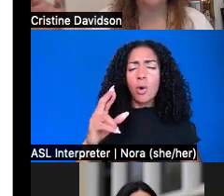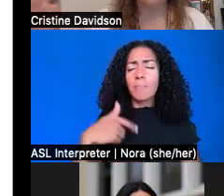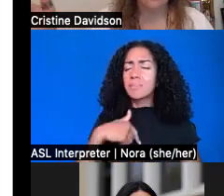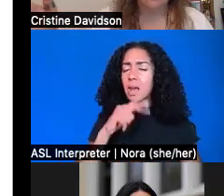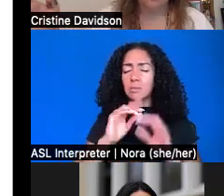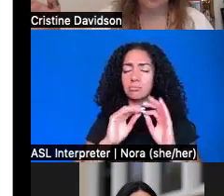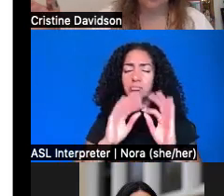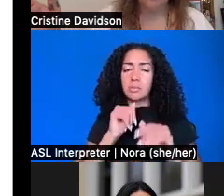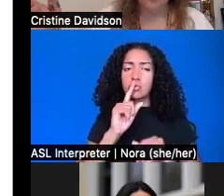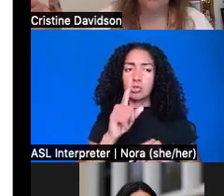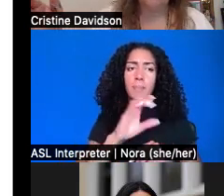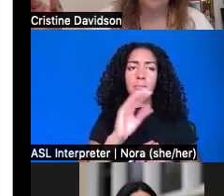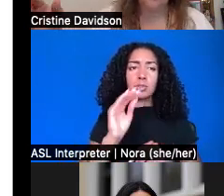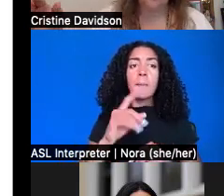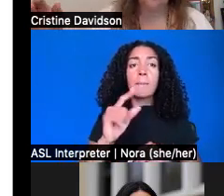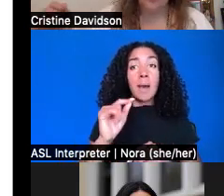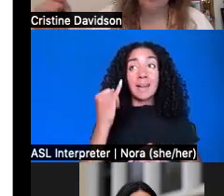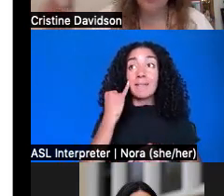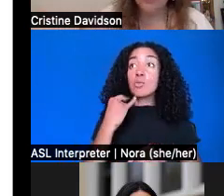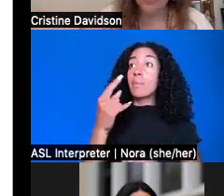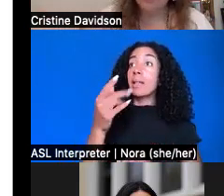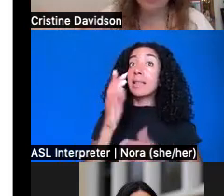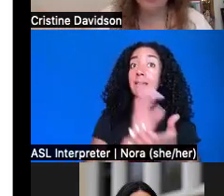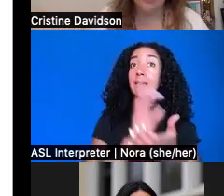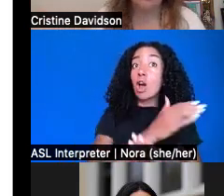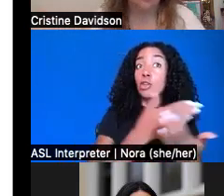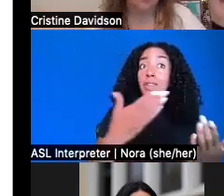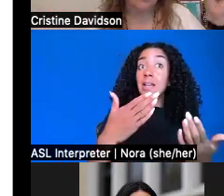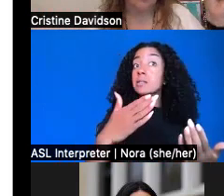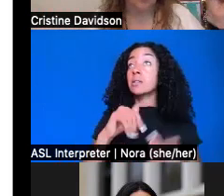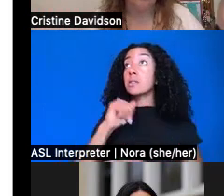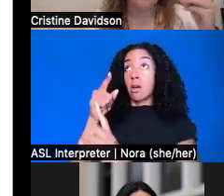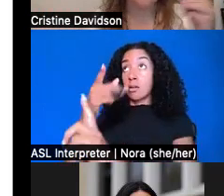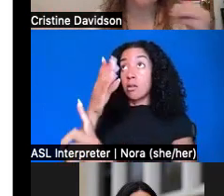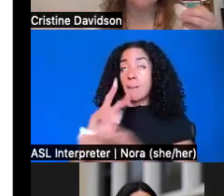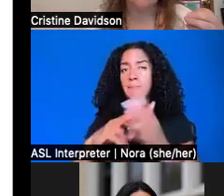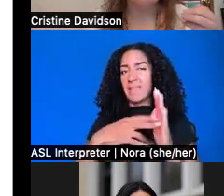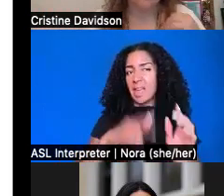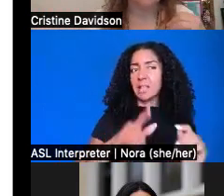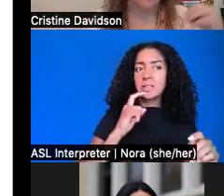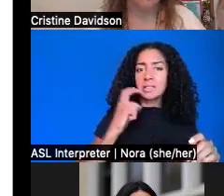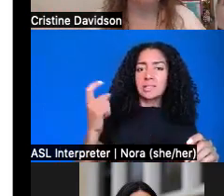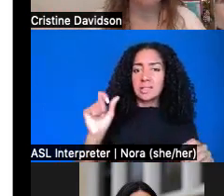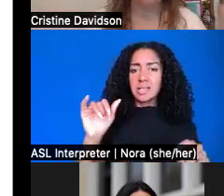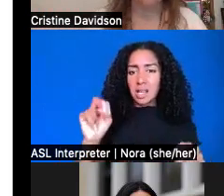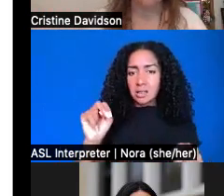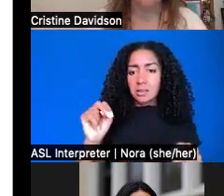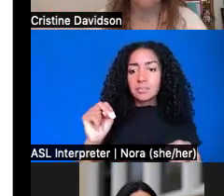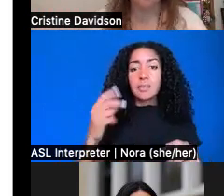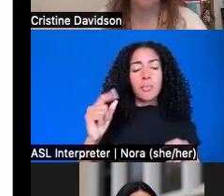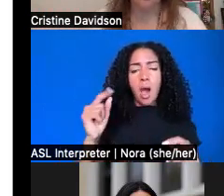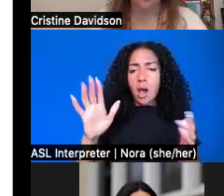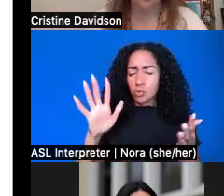other sentient beings out there, right? And so reclaiming that there is no person needed for us to have a